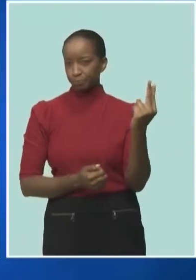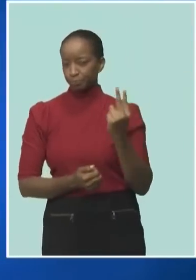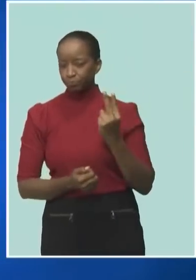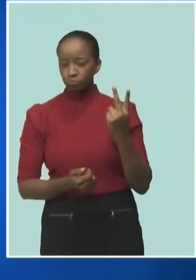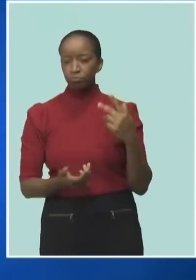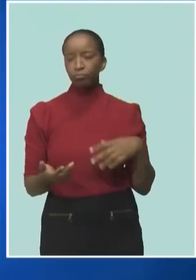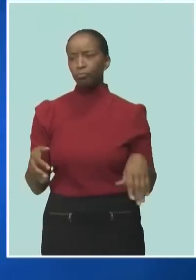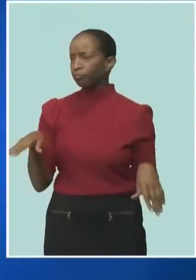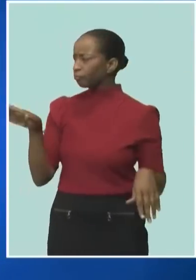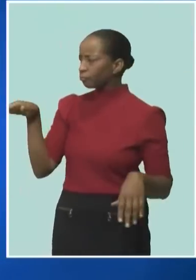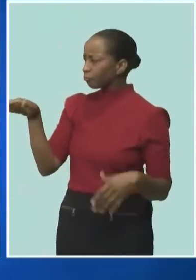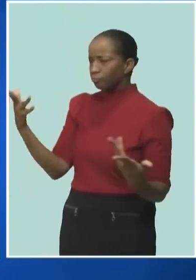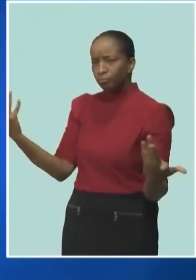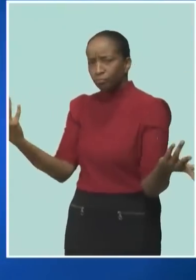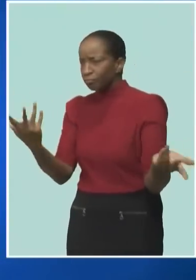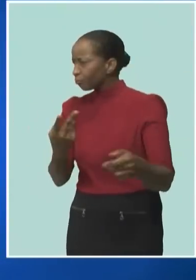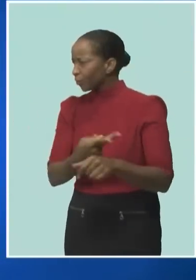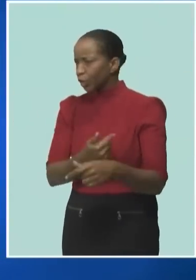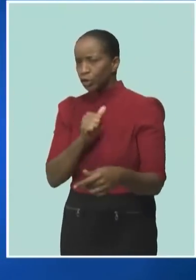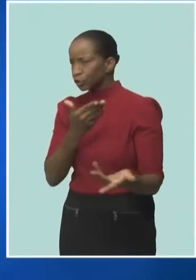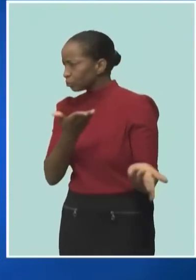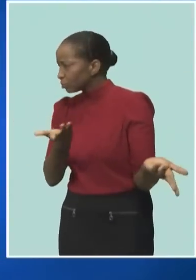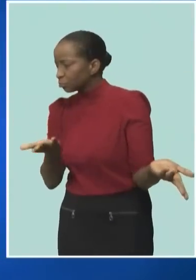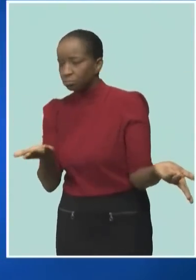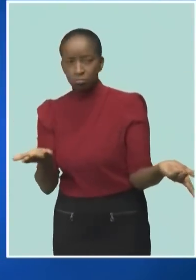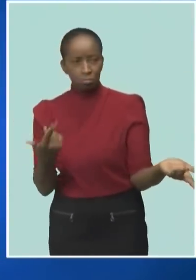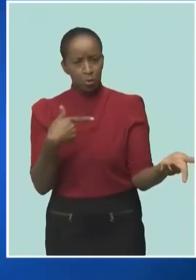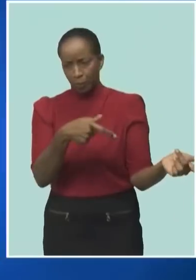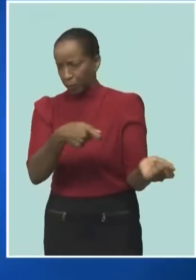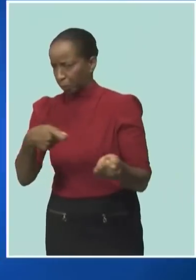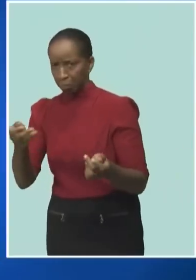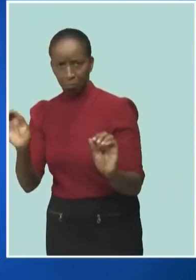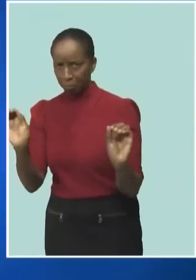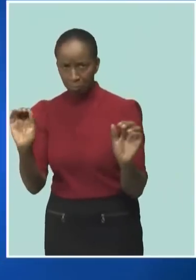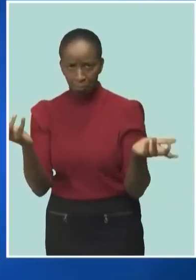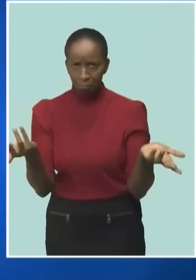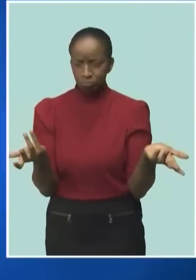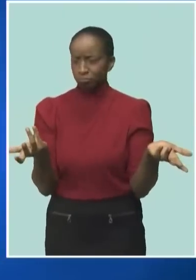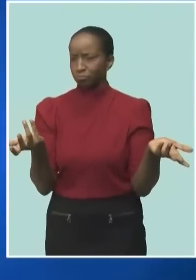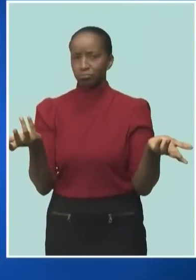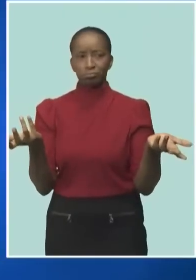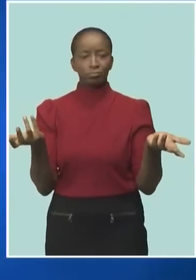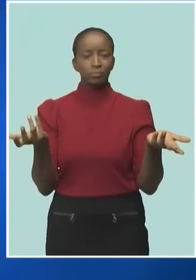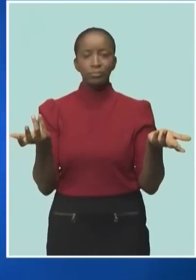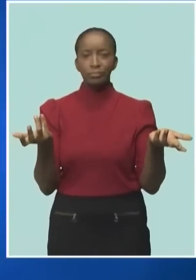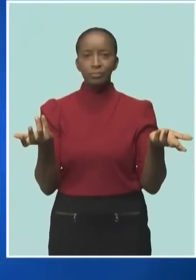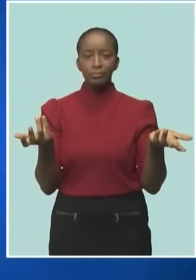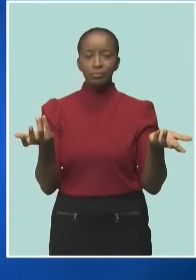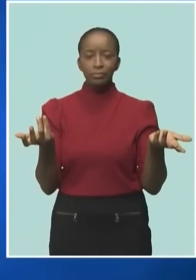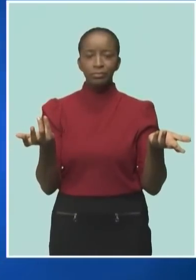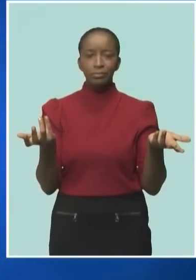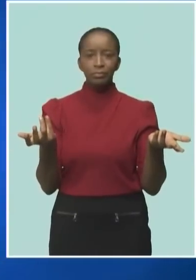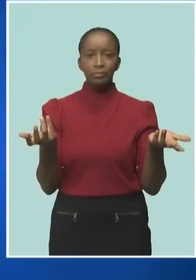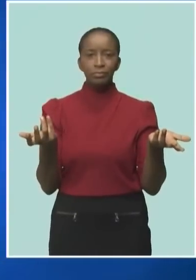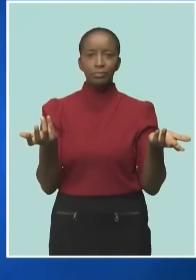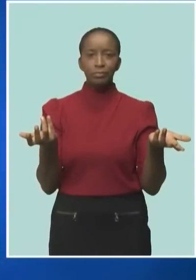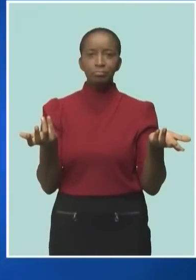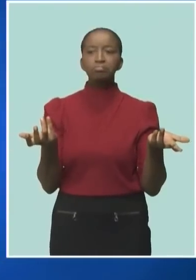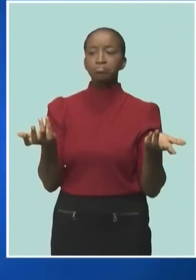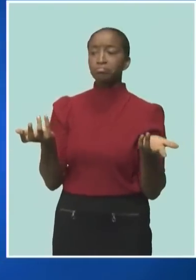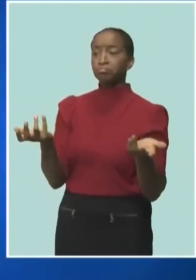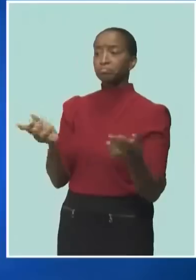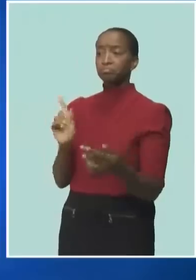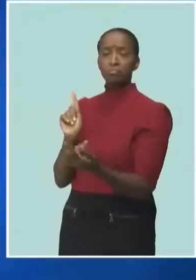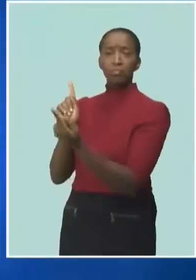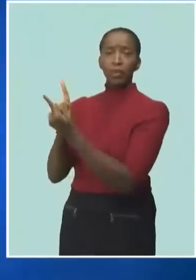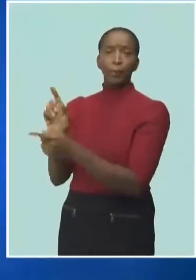tell me the sheep in the pasture, he said, "Why move the sheep?" You know, so I went to the police station like first